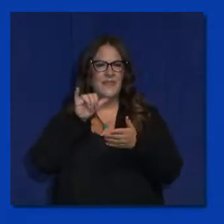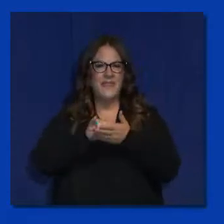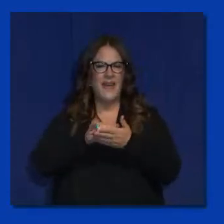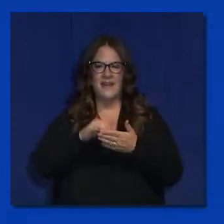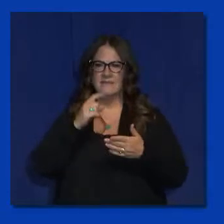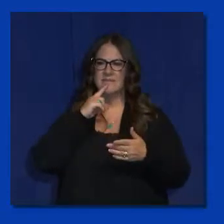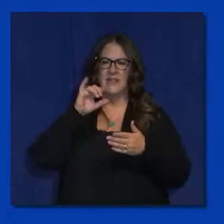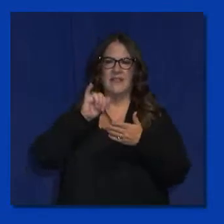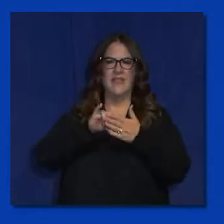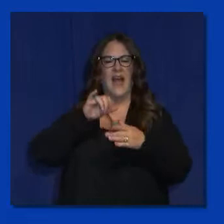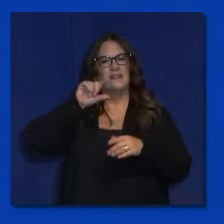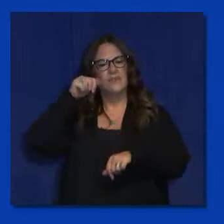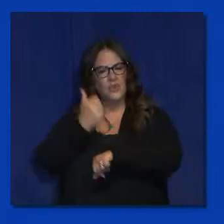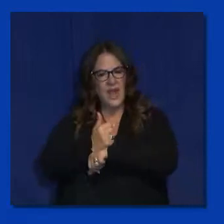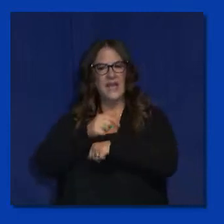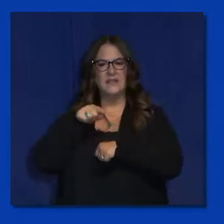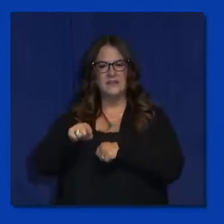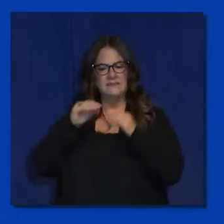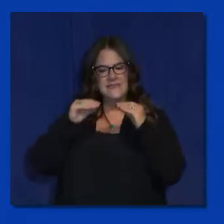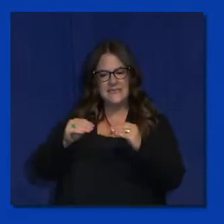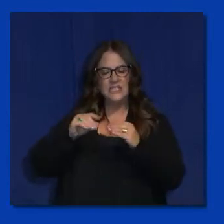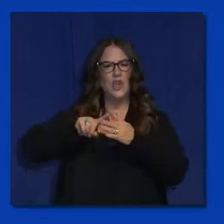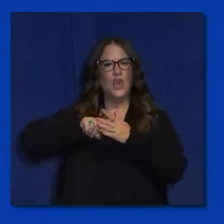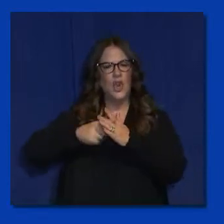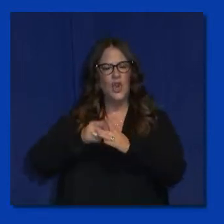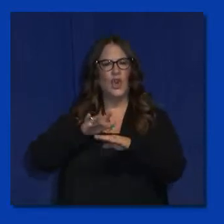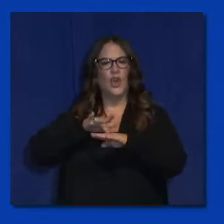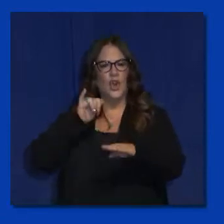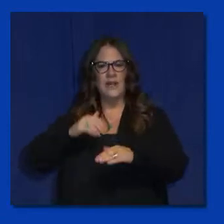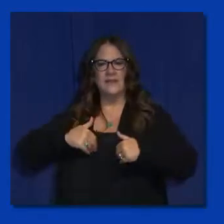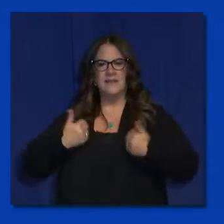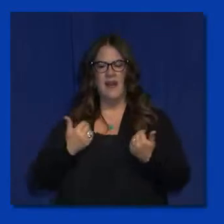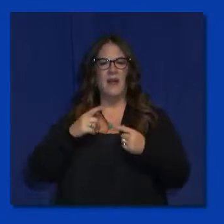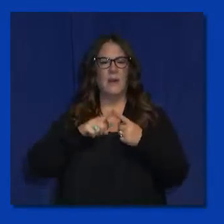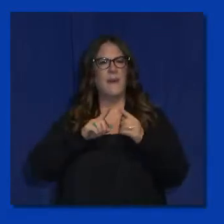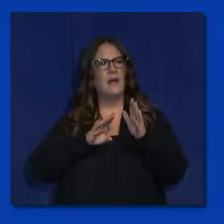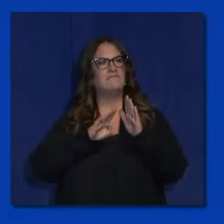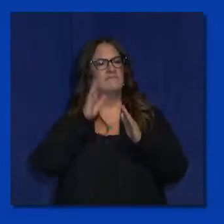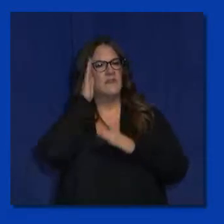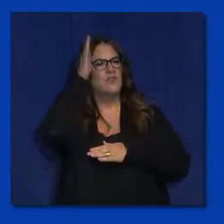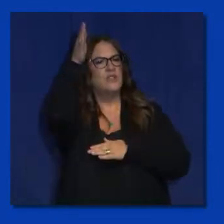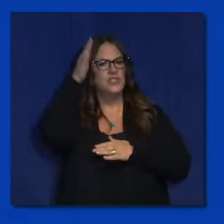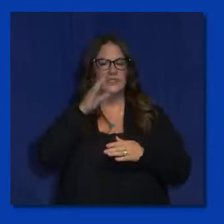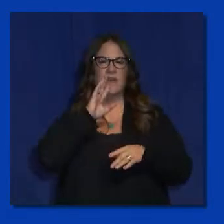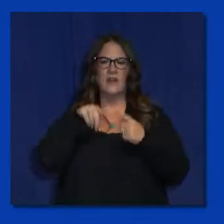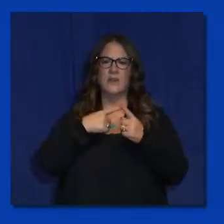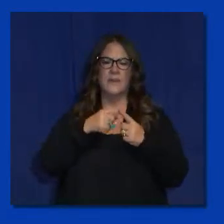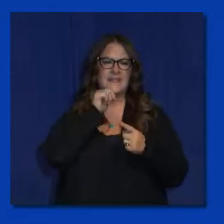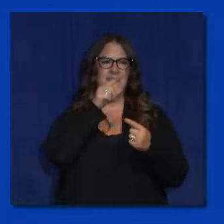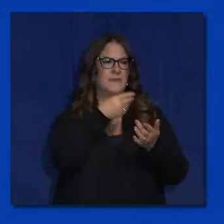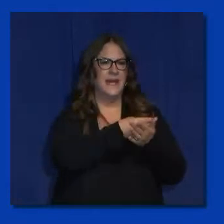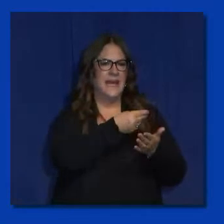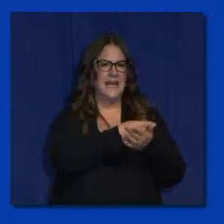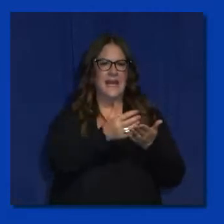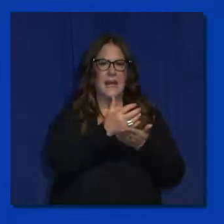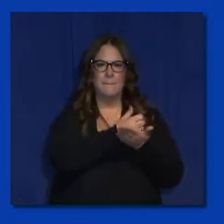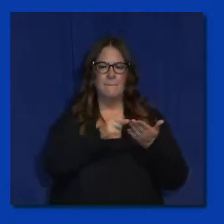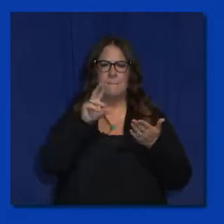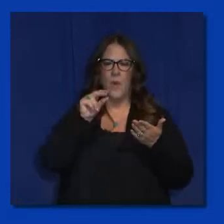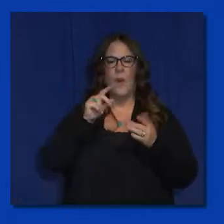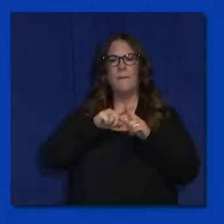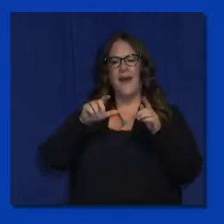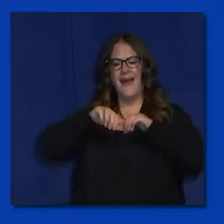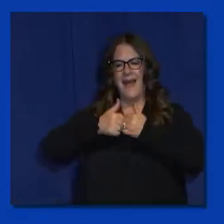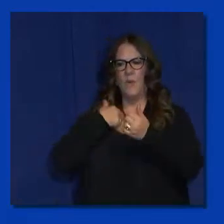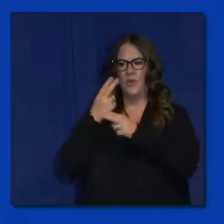an early age. Also creates a tool for financial literacy, wealth creation, not just income. It's a complete paradigm shift in terms of how we can use